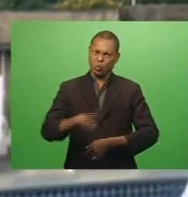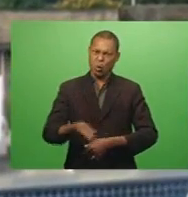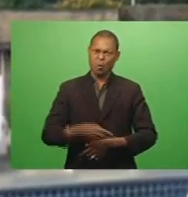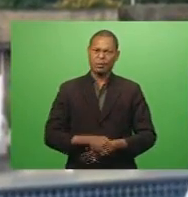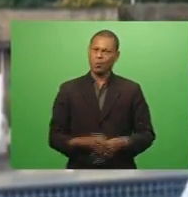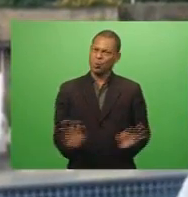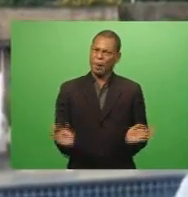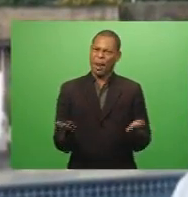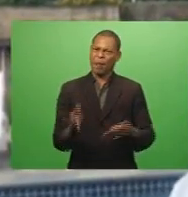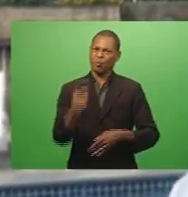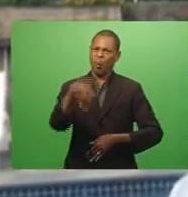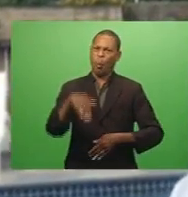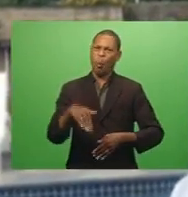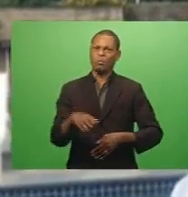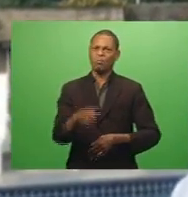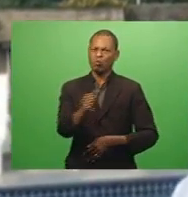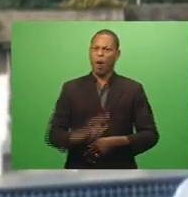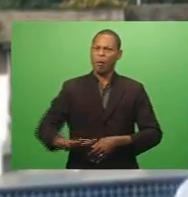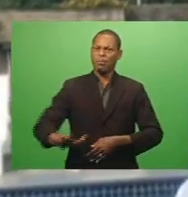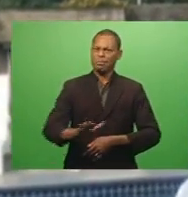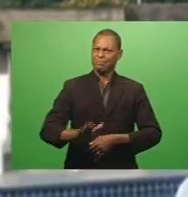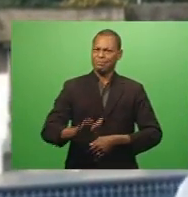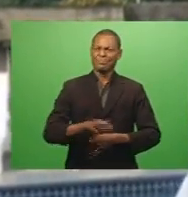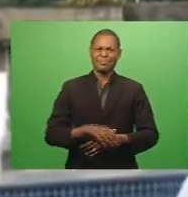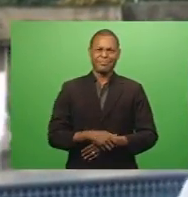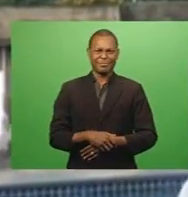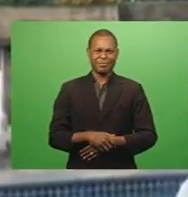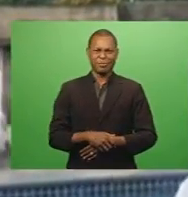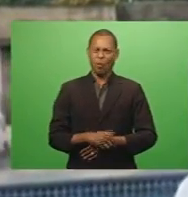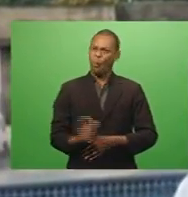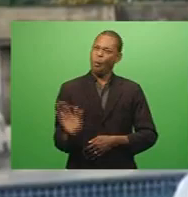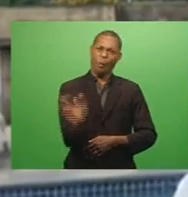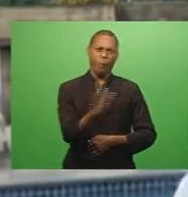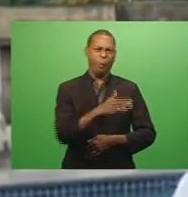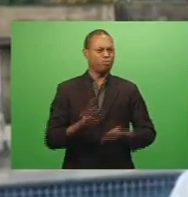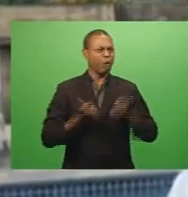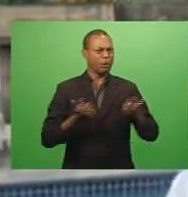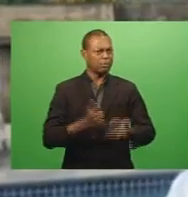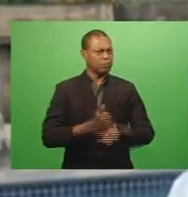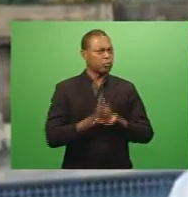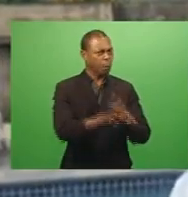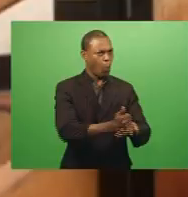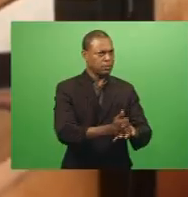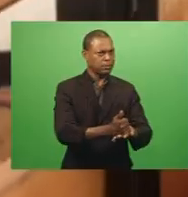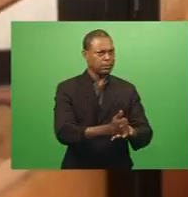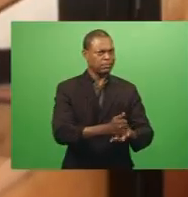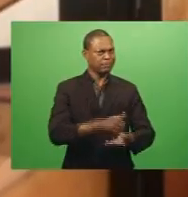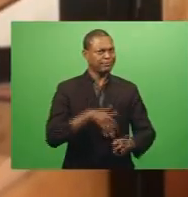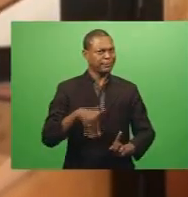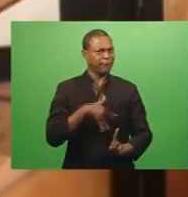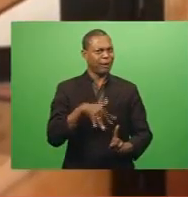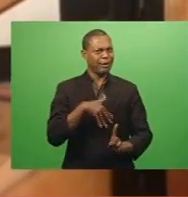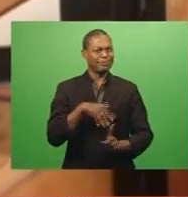home ground. They have all the support behind them tomorrow.